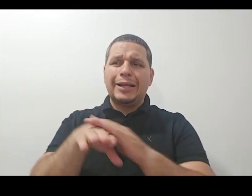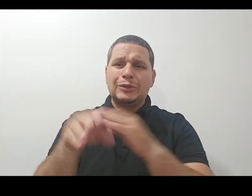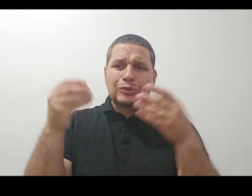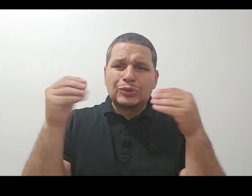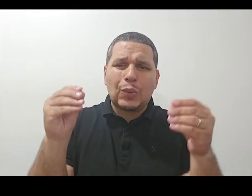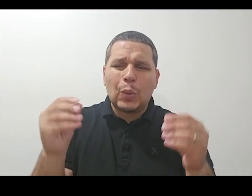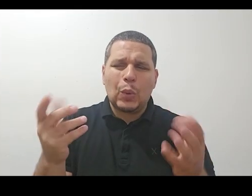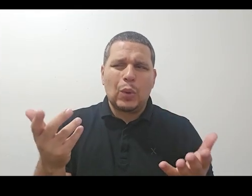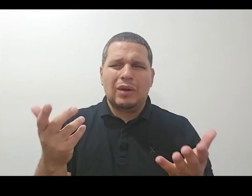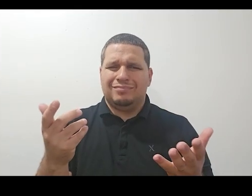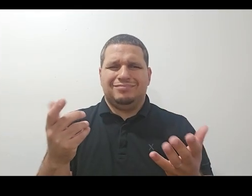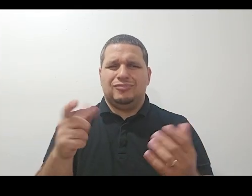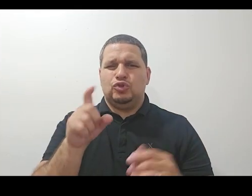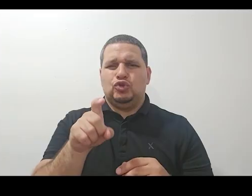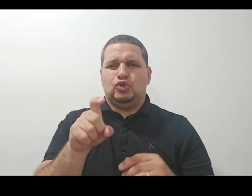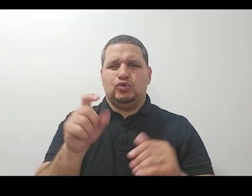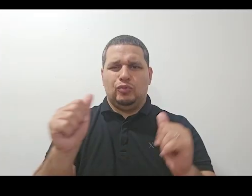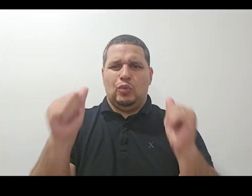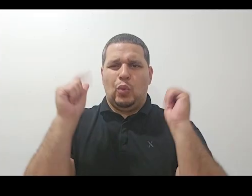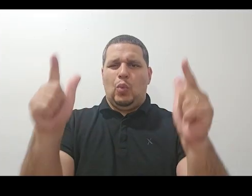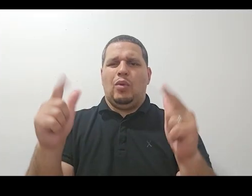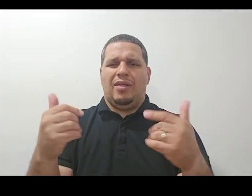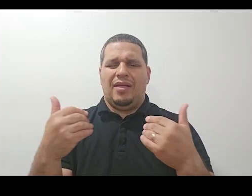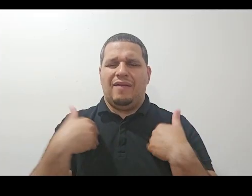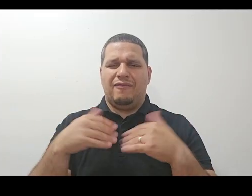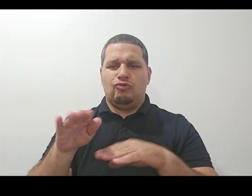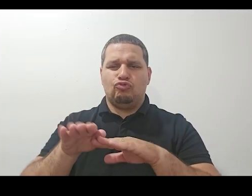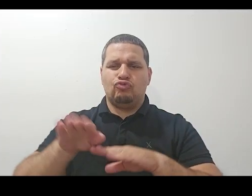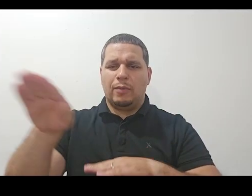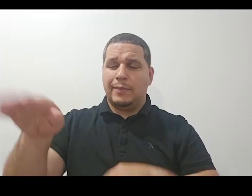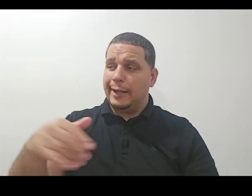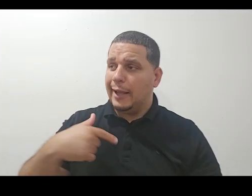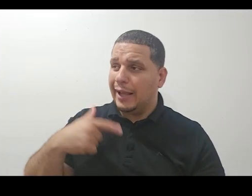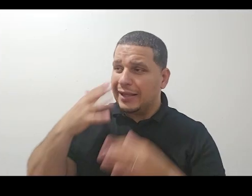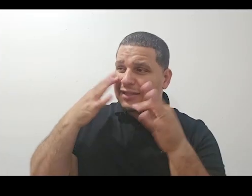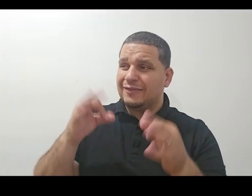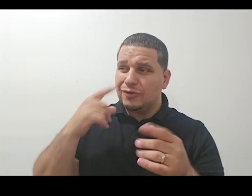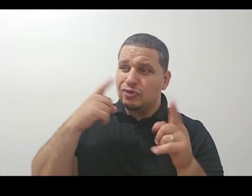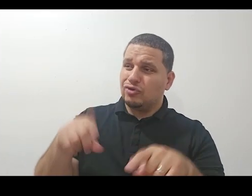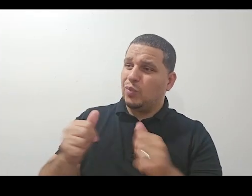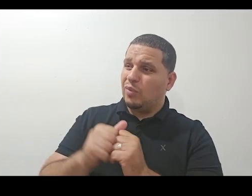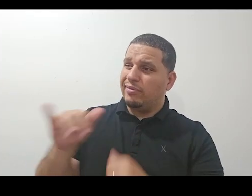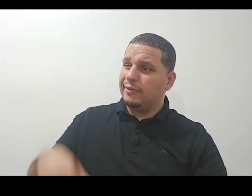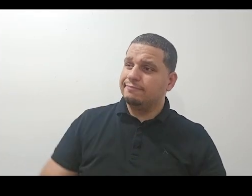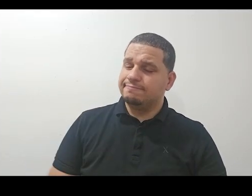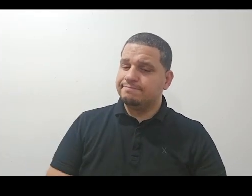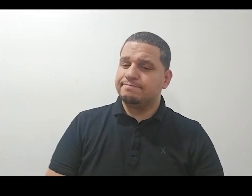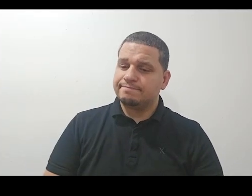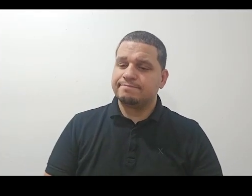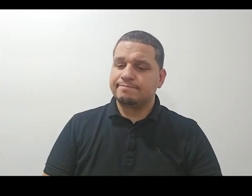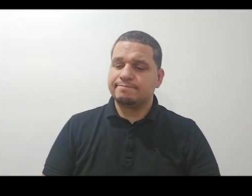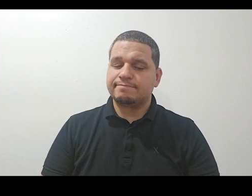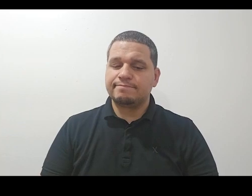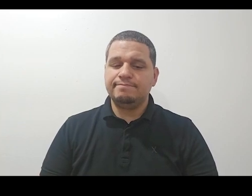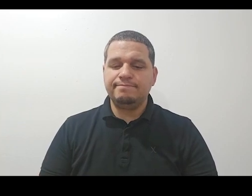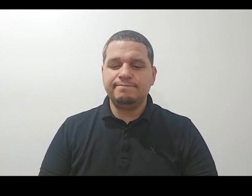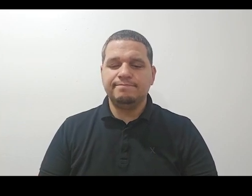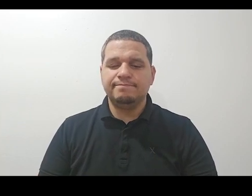or store or anything like that. That'd be a goal. I definitely agree with that. Yeah, that'd be